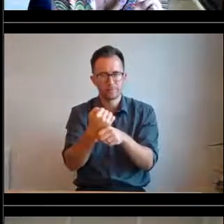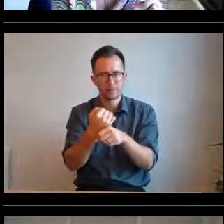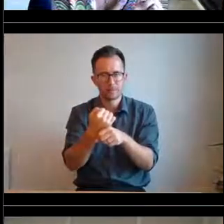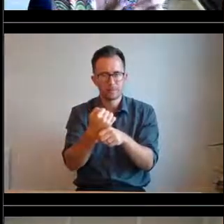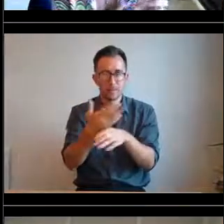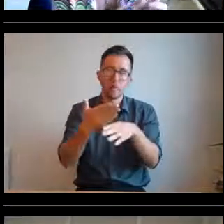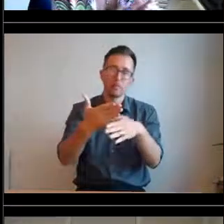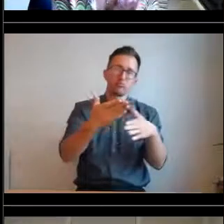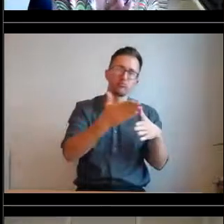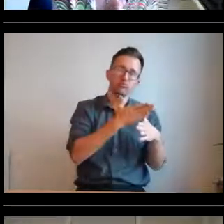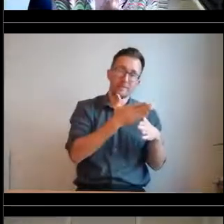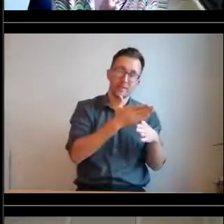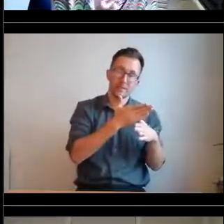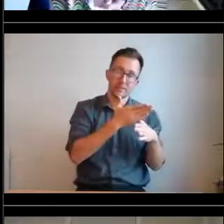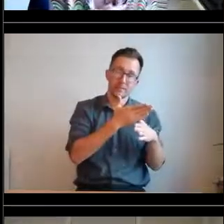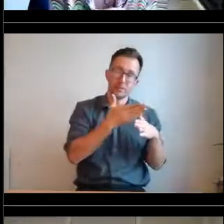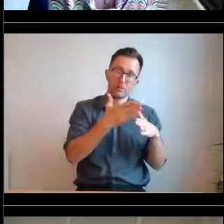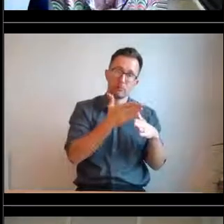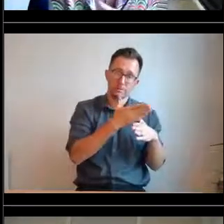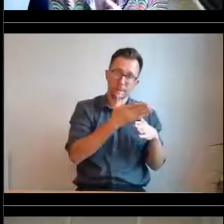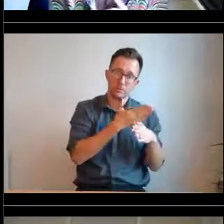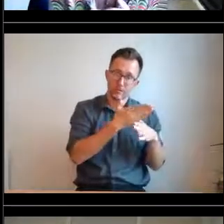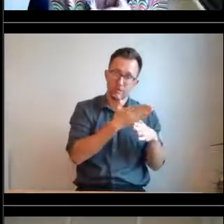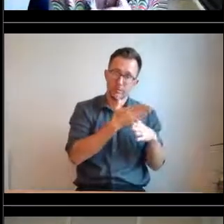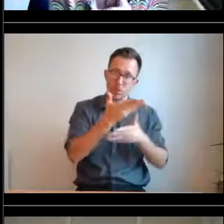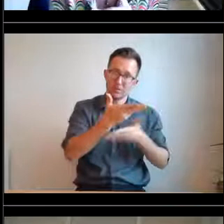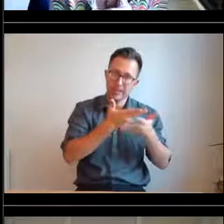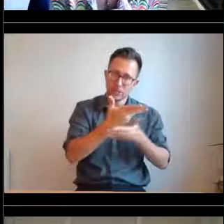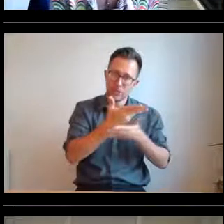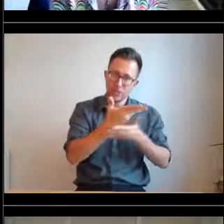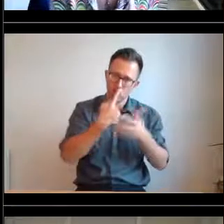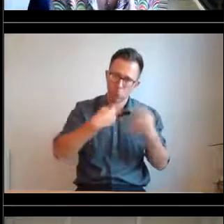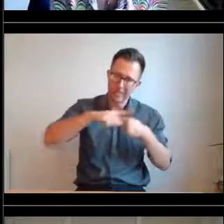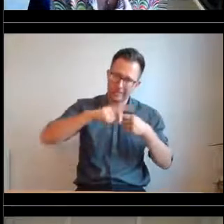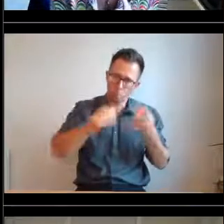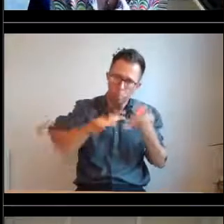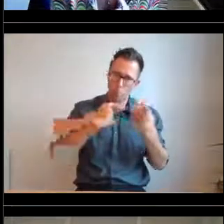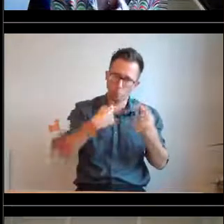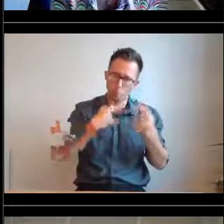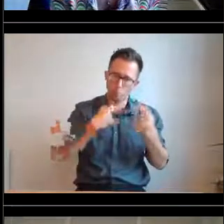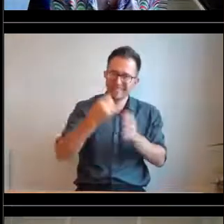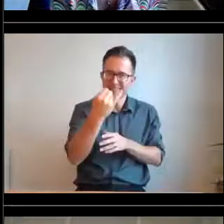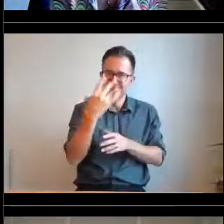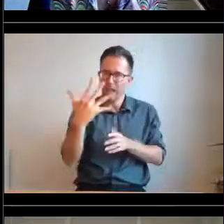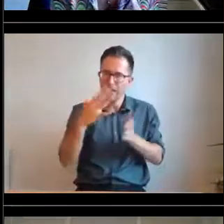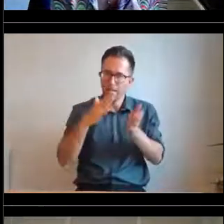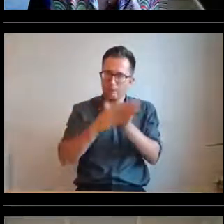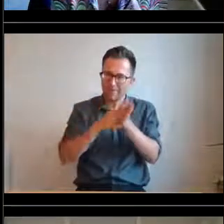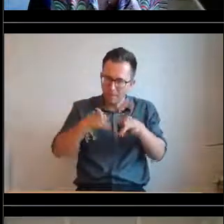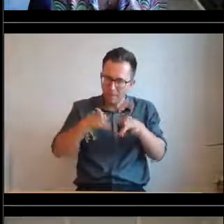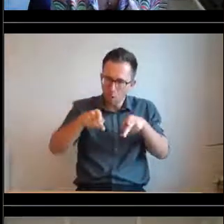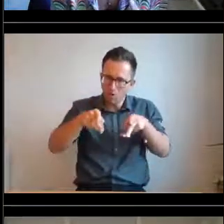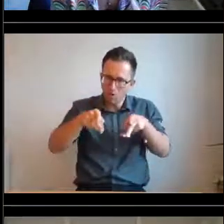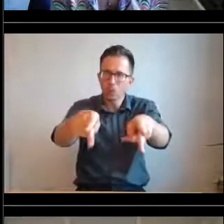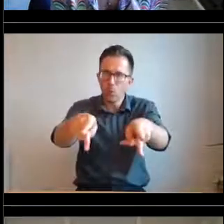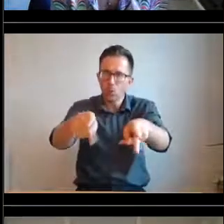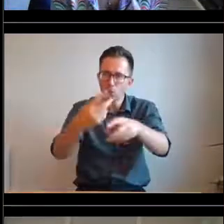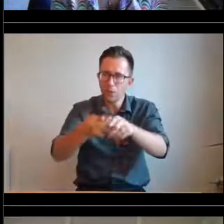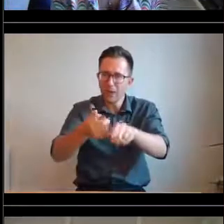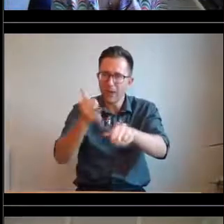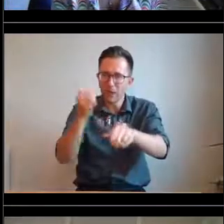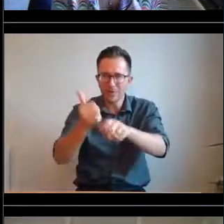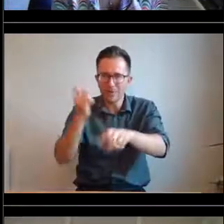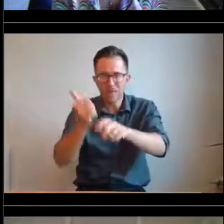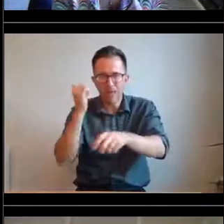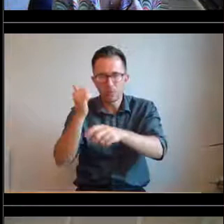a 65-meter corridor through there. But that's been with more detail and speaking